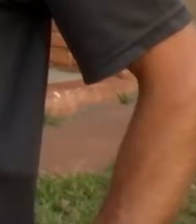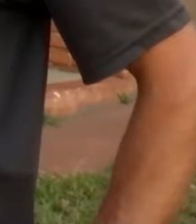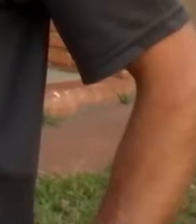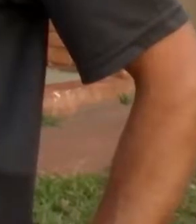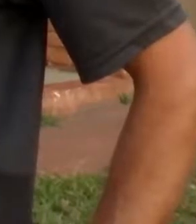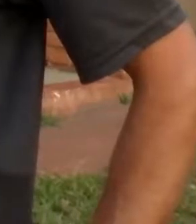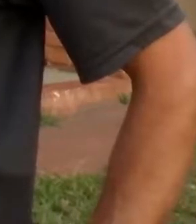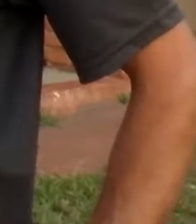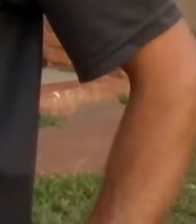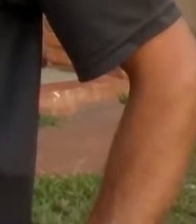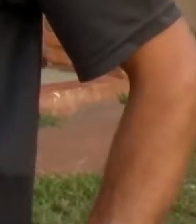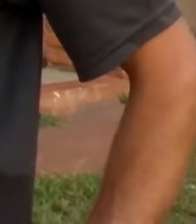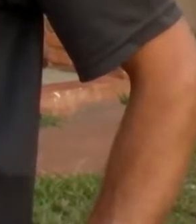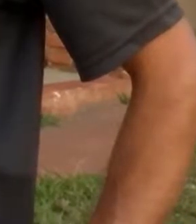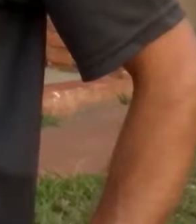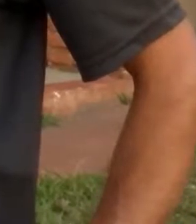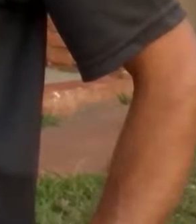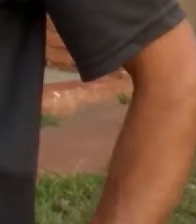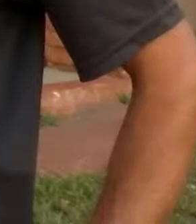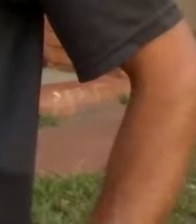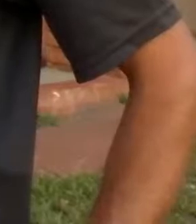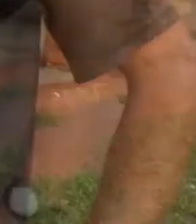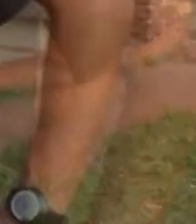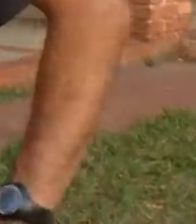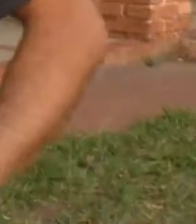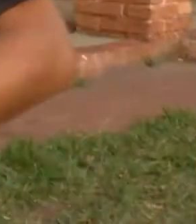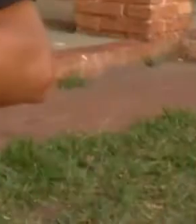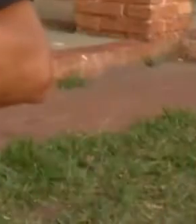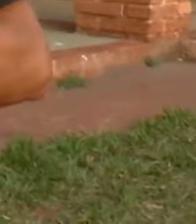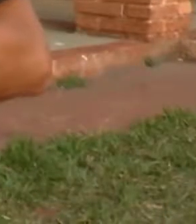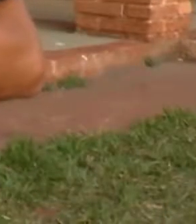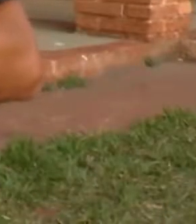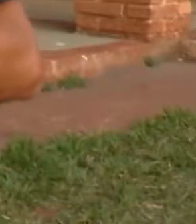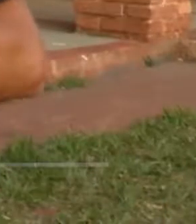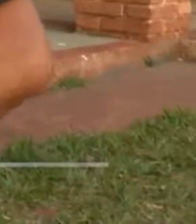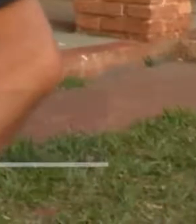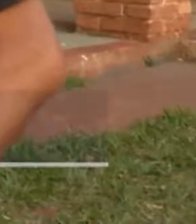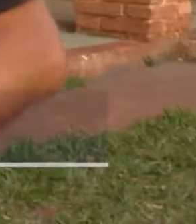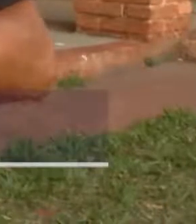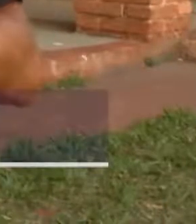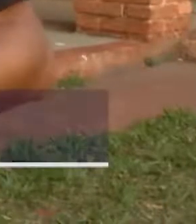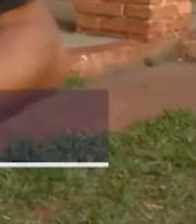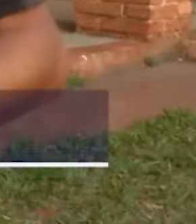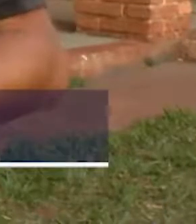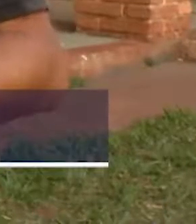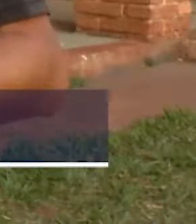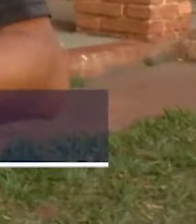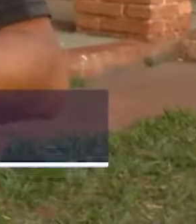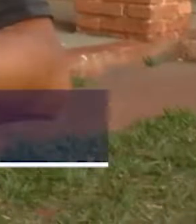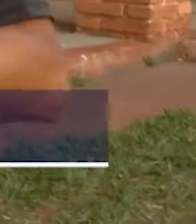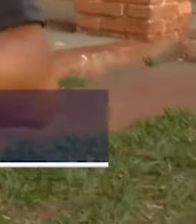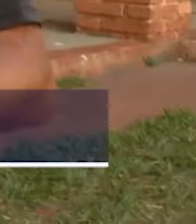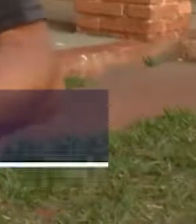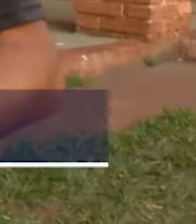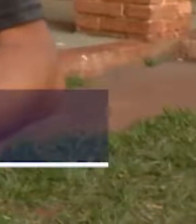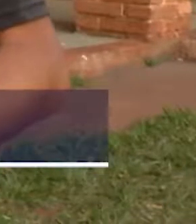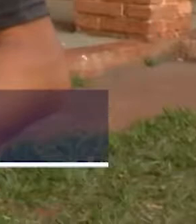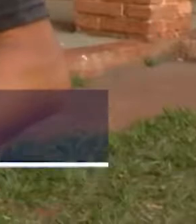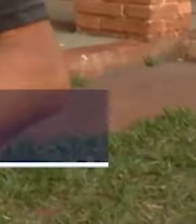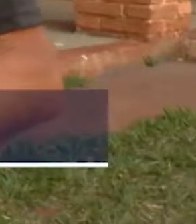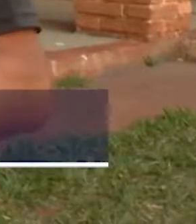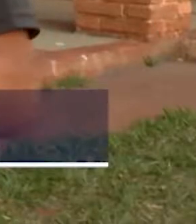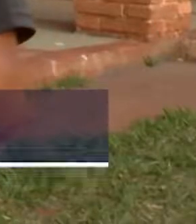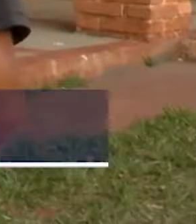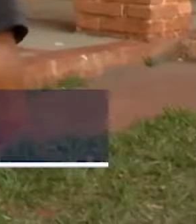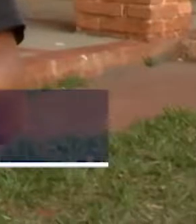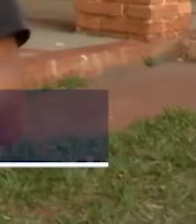you have very beautiful surprises. At home we received different family from all over the world.